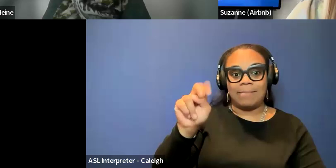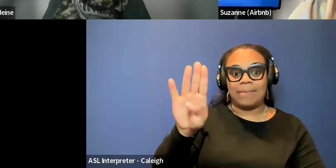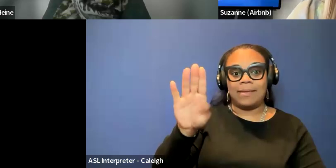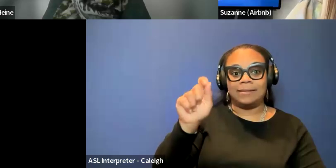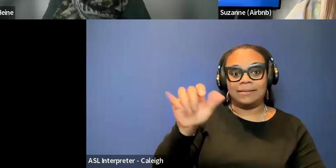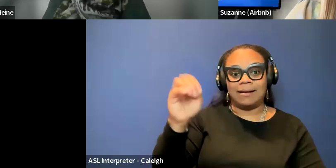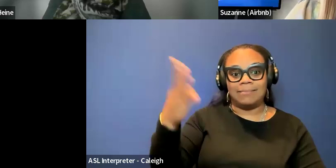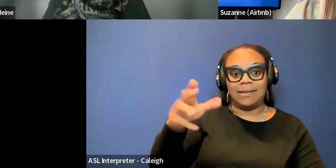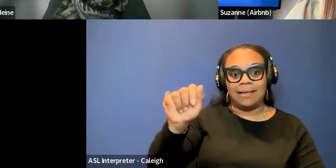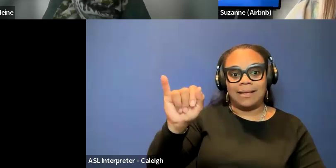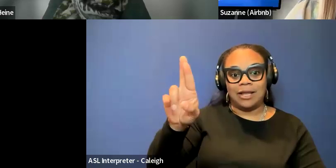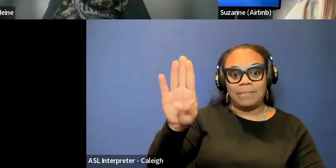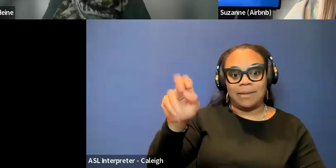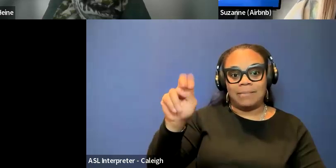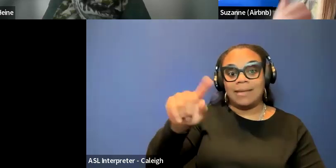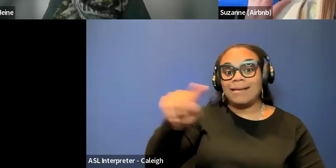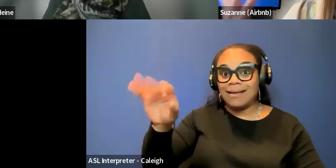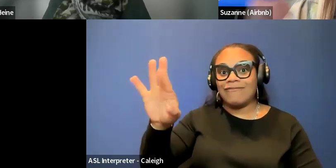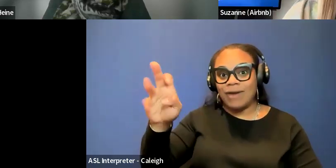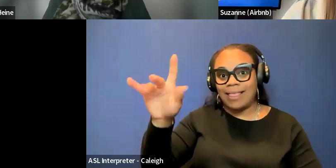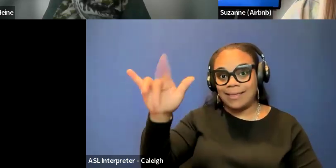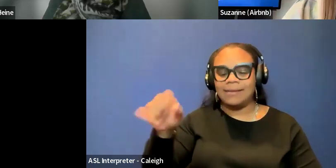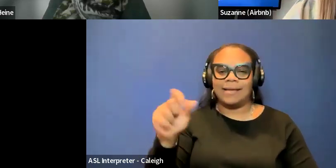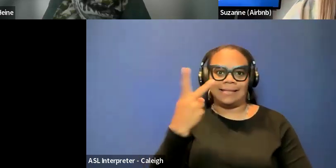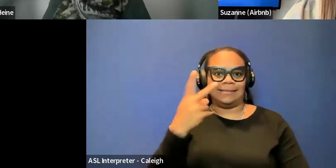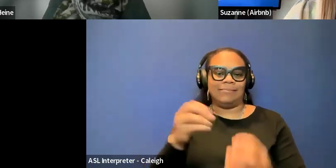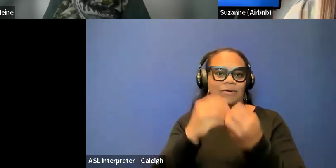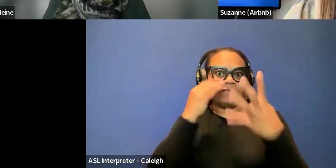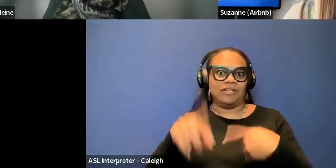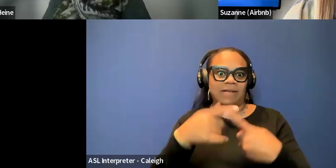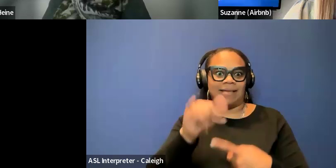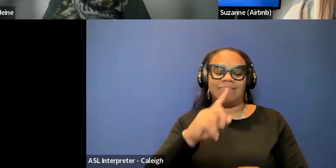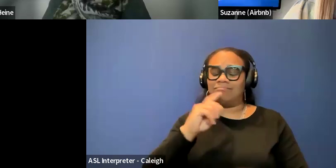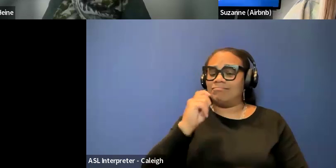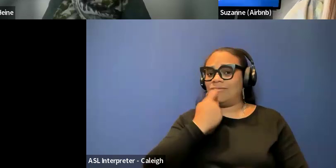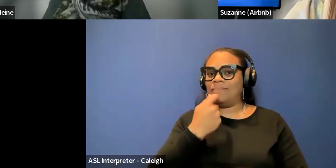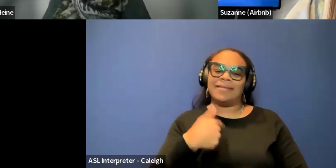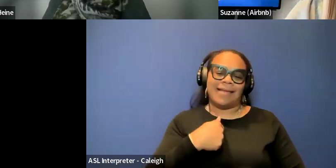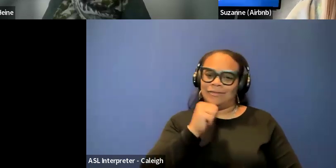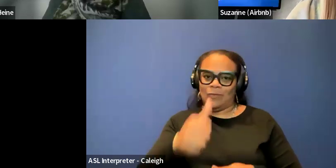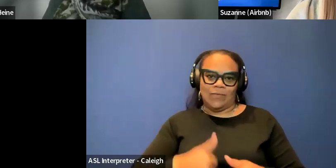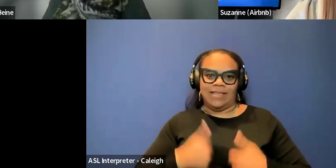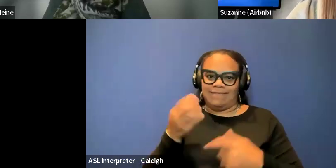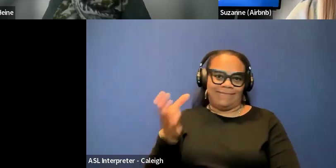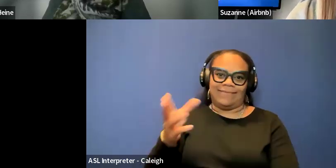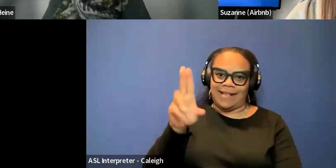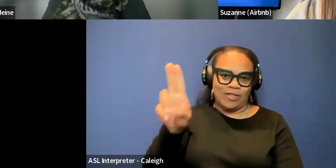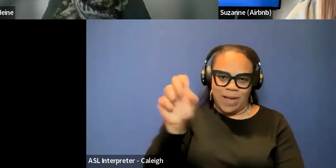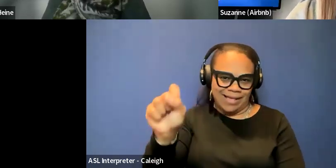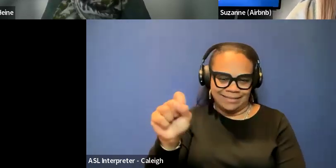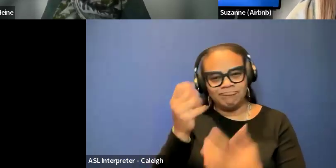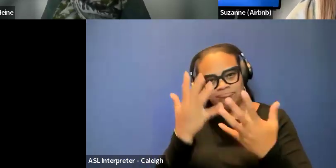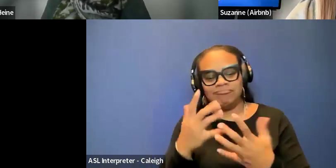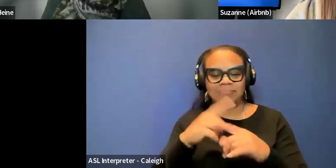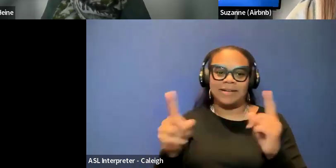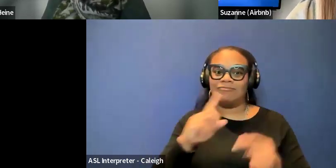airbnb.com/Airbnb-friendly, you can find out more about this, but it's really cool. I don't live in the US, unfortunately, but this